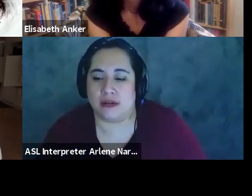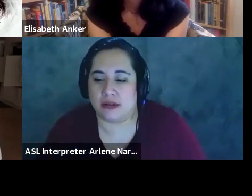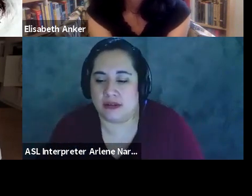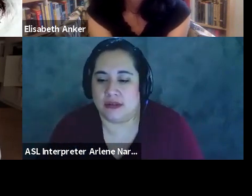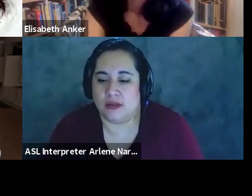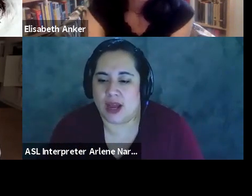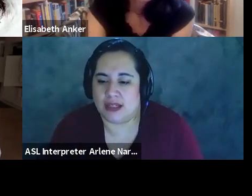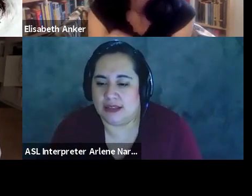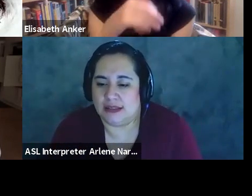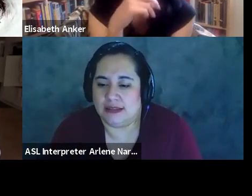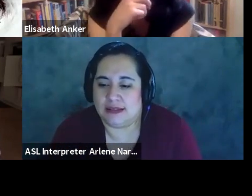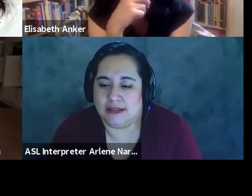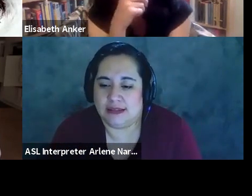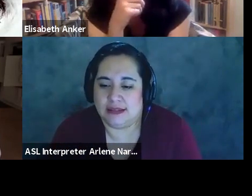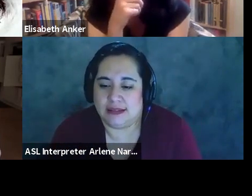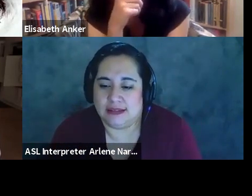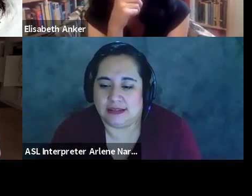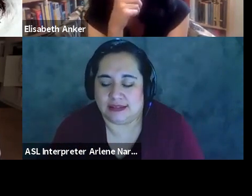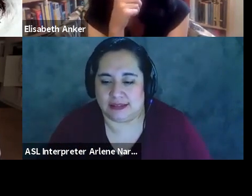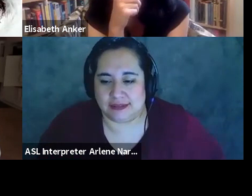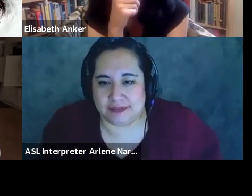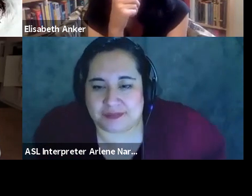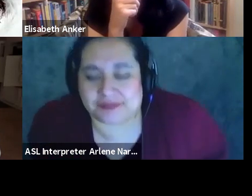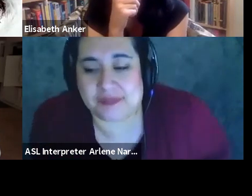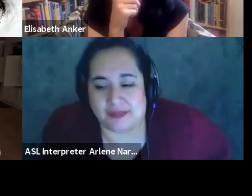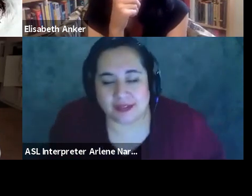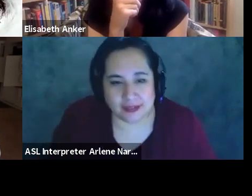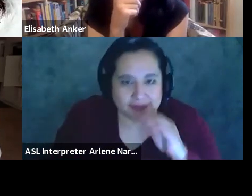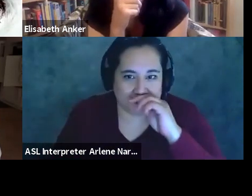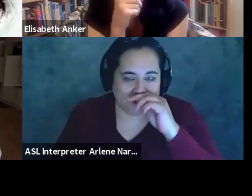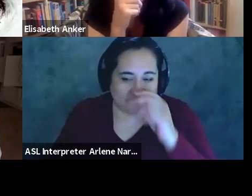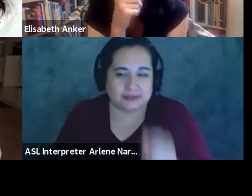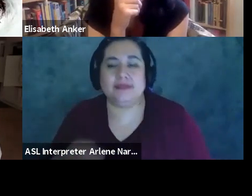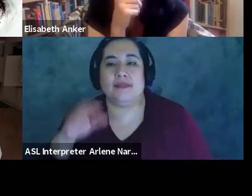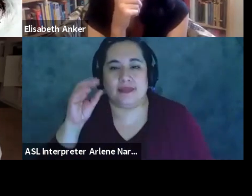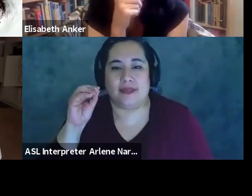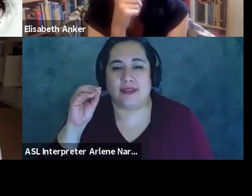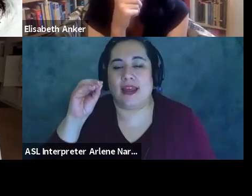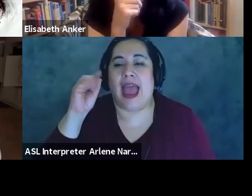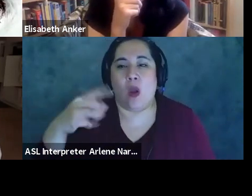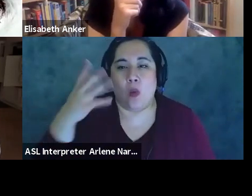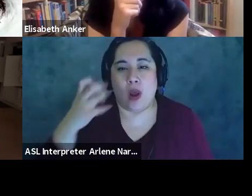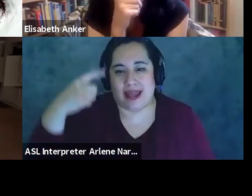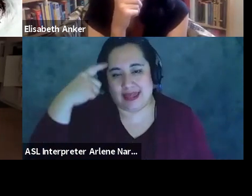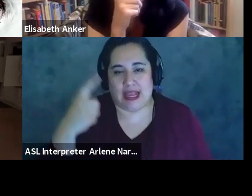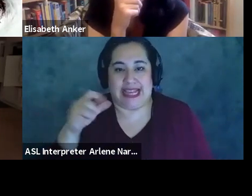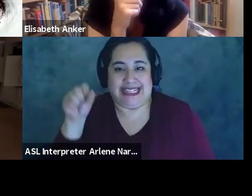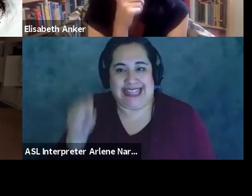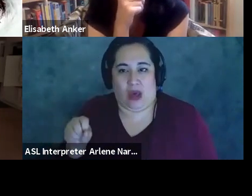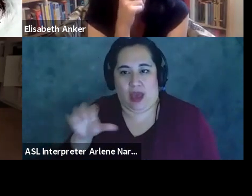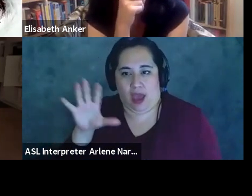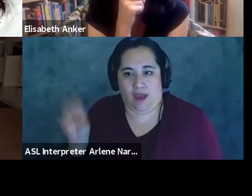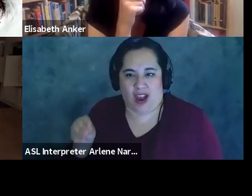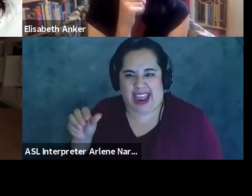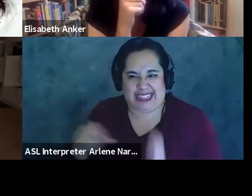Yeah, do you want to? Sure. I mean, I guess I want to kind of think with the South Africa example a little